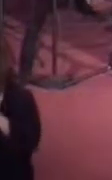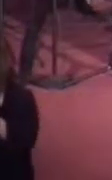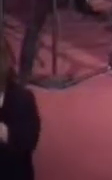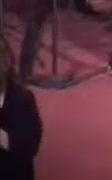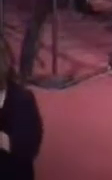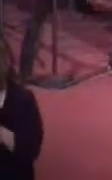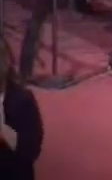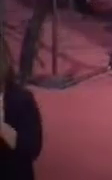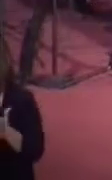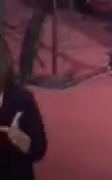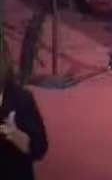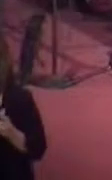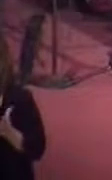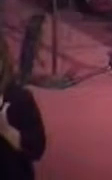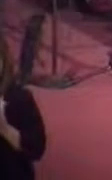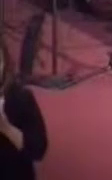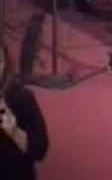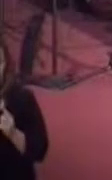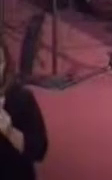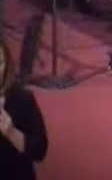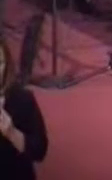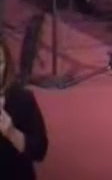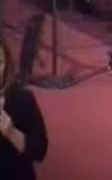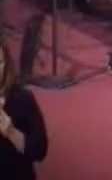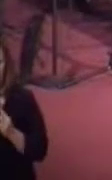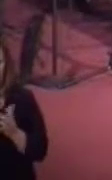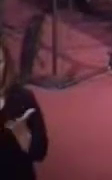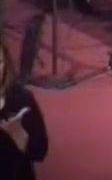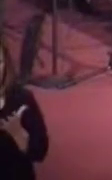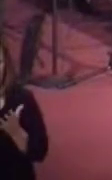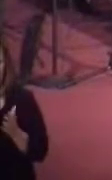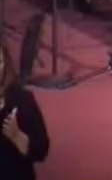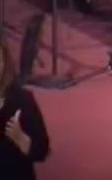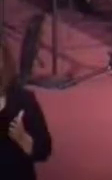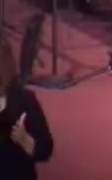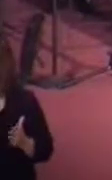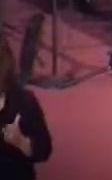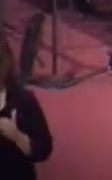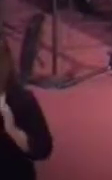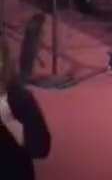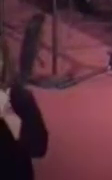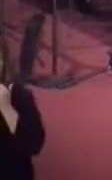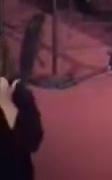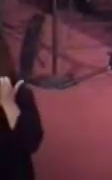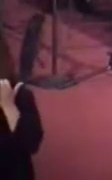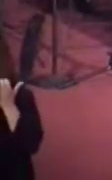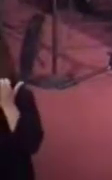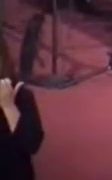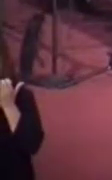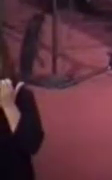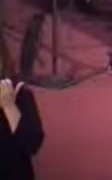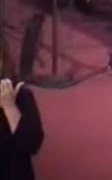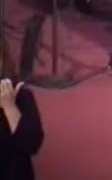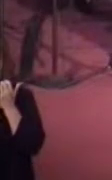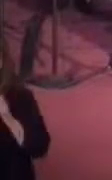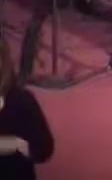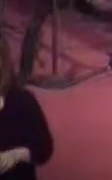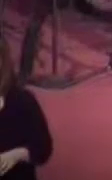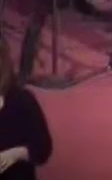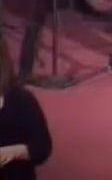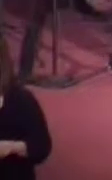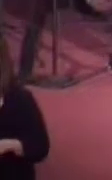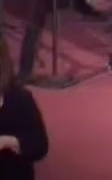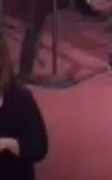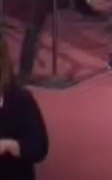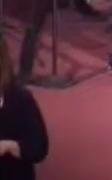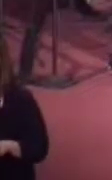And so the key word would simply be this. Daniel is unashamed. He's unashamed. Paul wrote in Romans